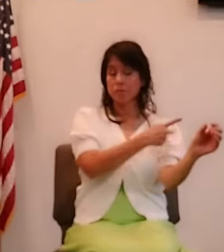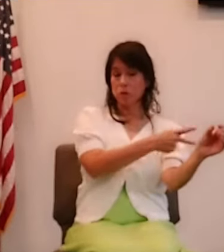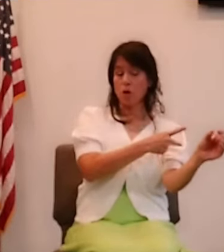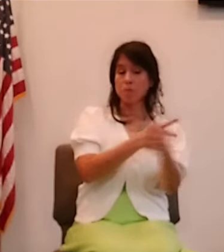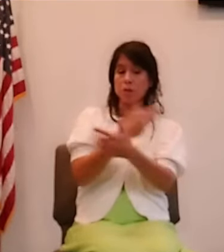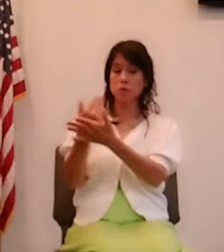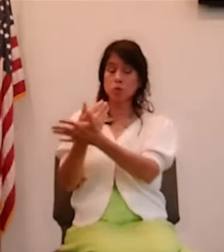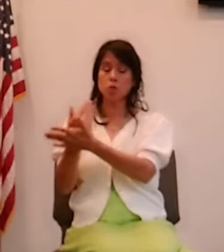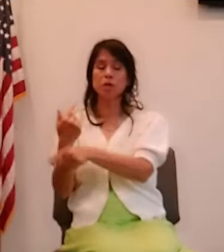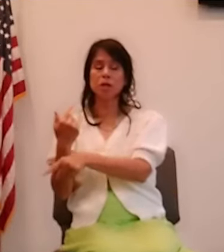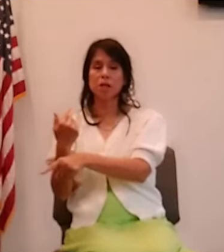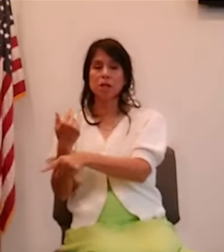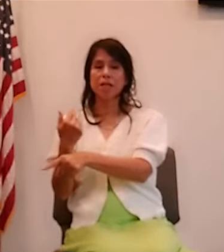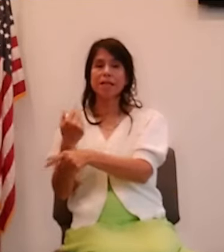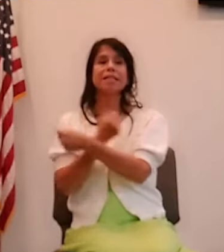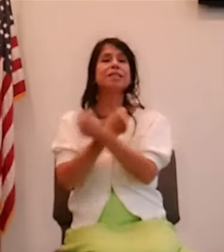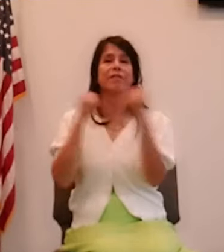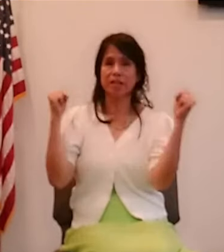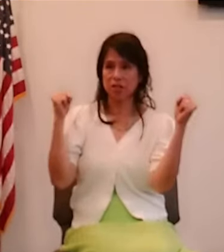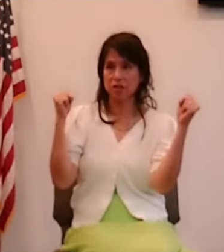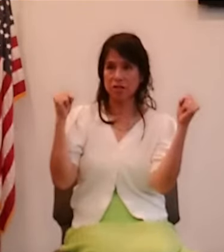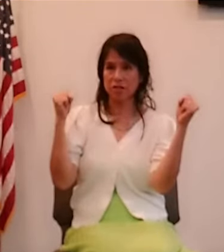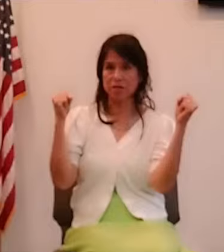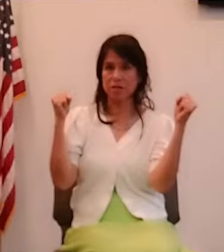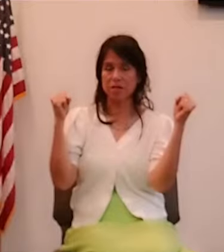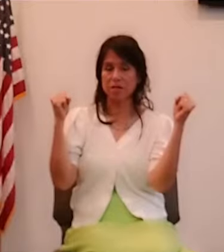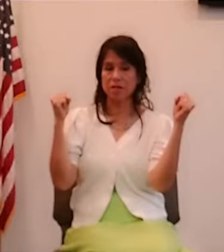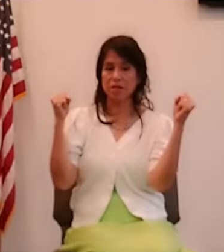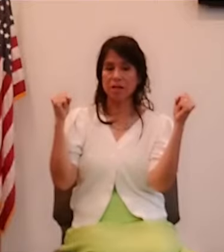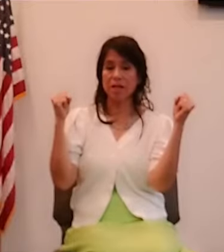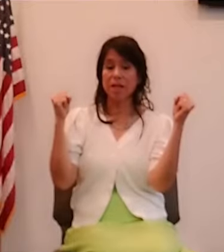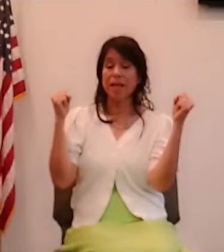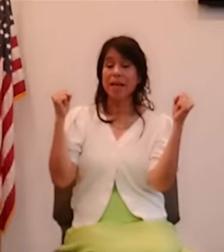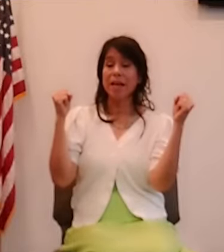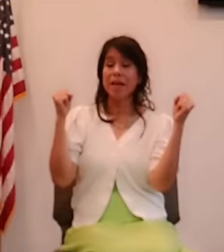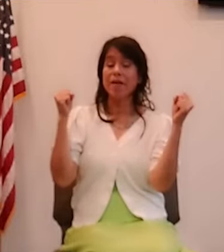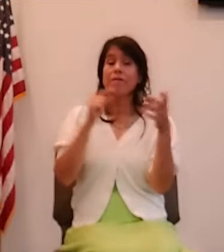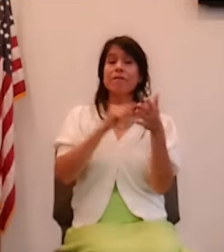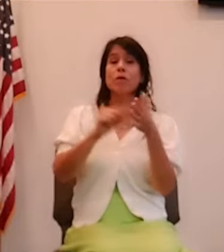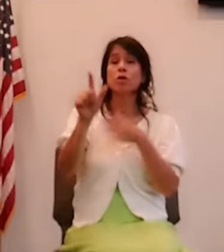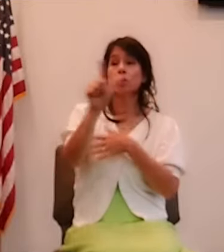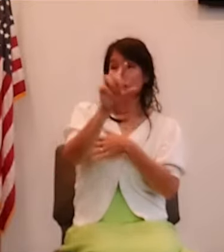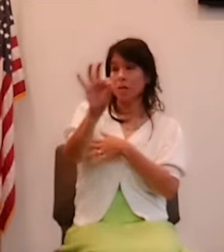It says in verse 29, he stilled the storm